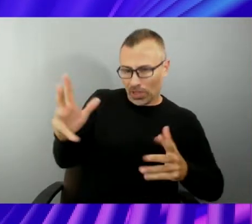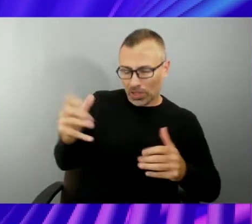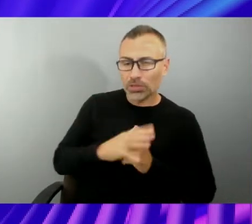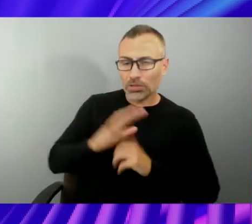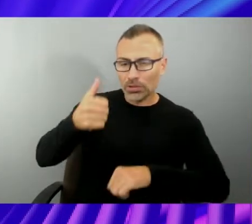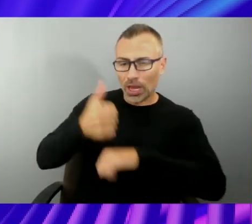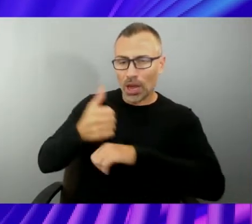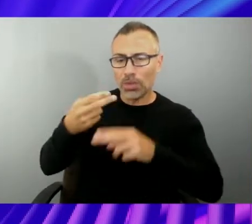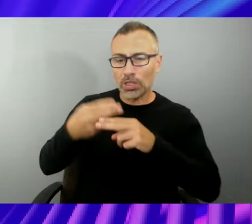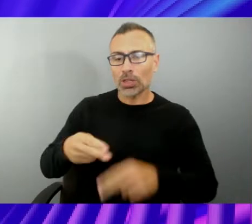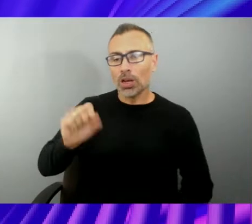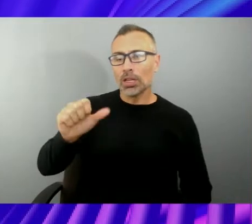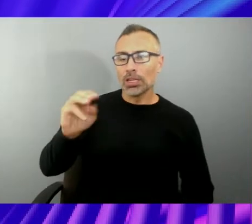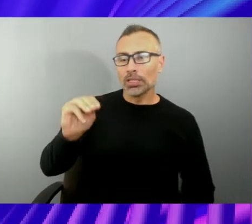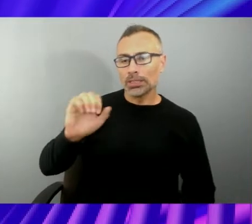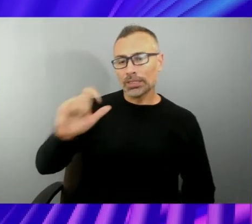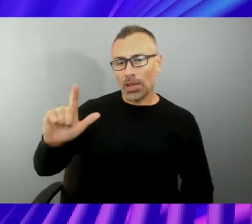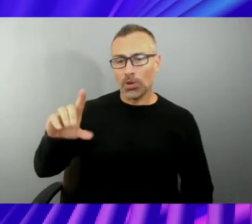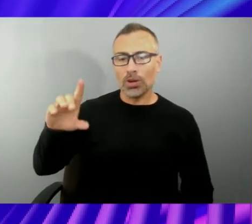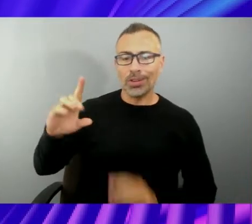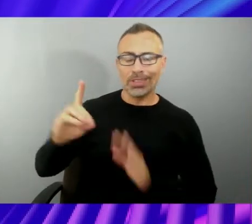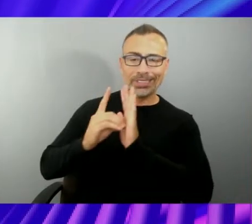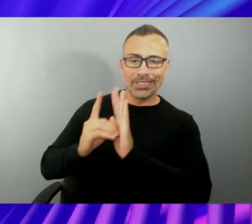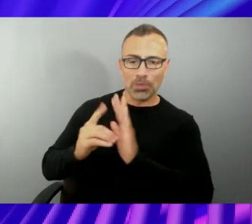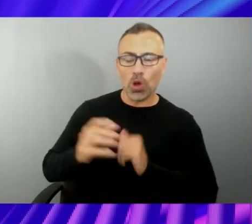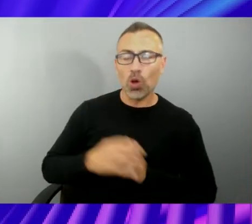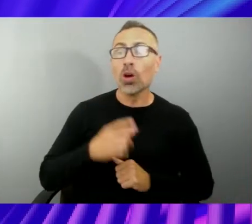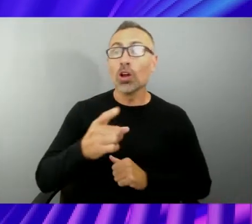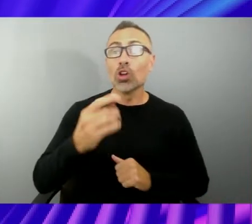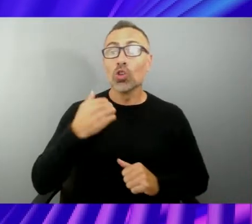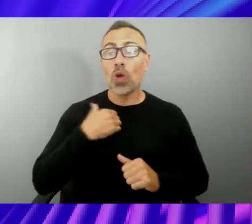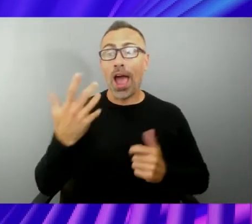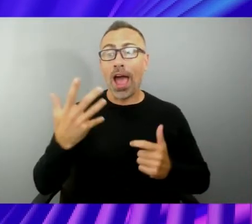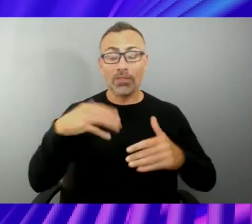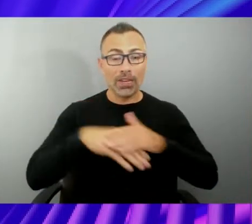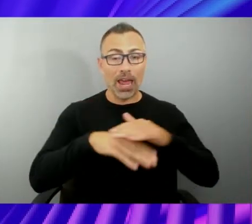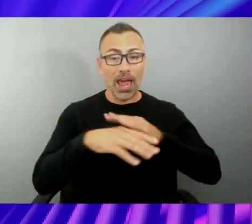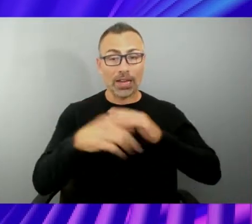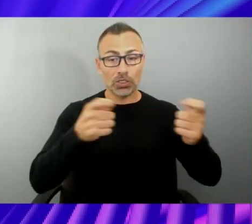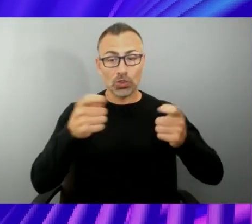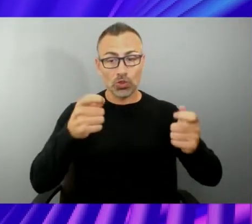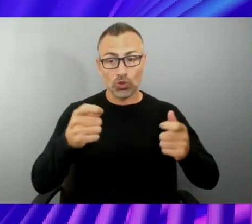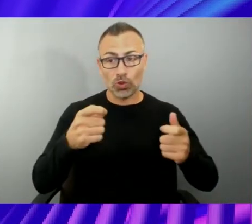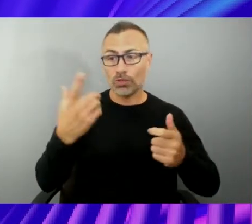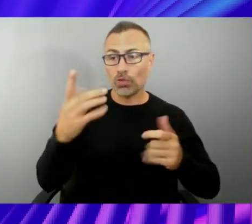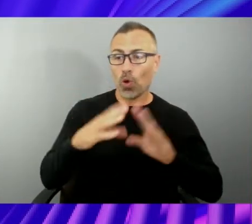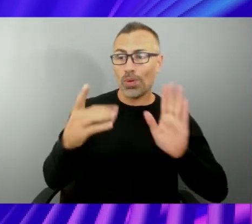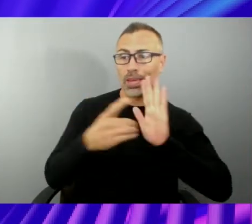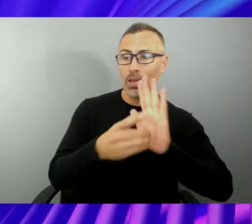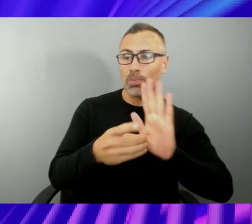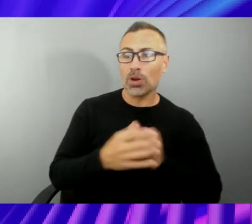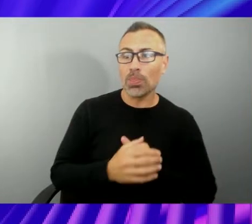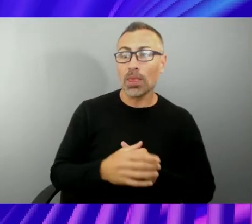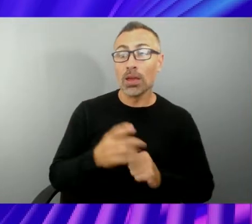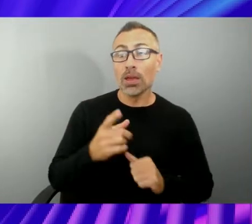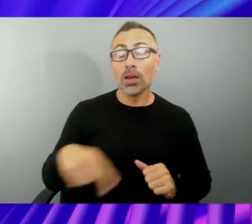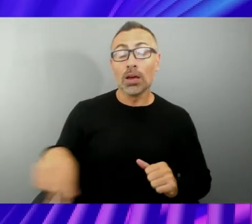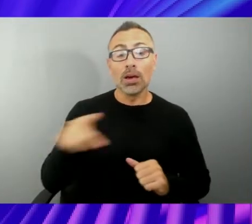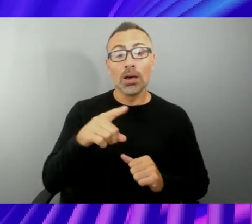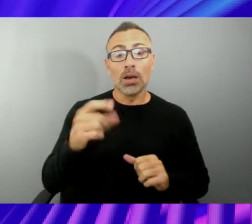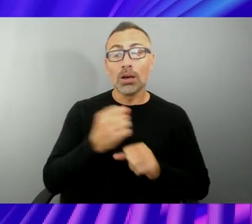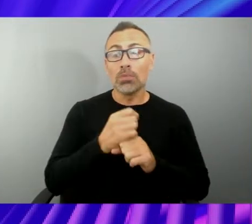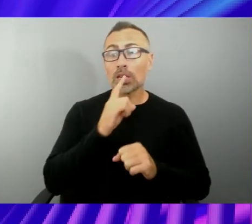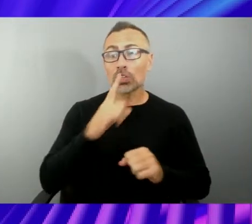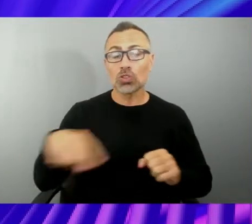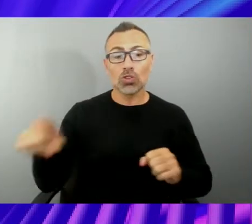order to enable, you have to enable fine-grained access controls in the cluster configuration. And then make sure that you launch your